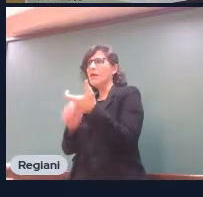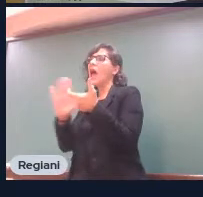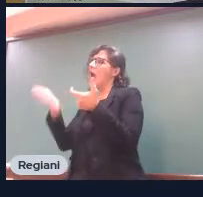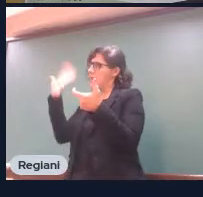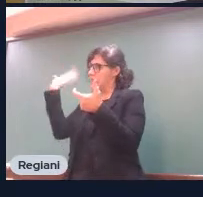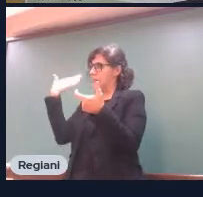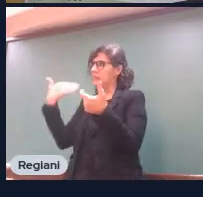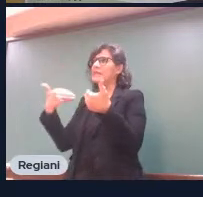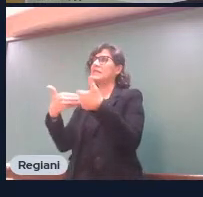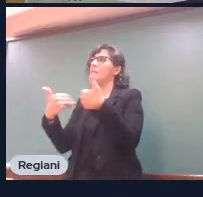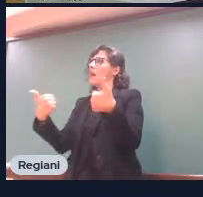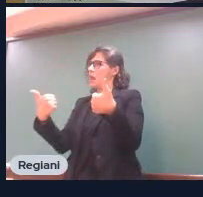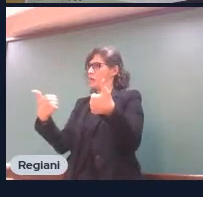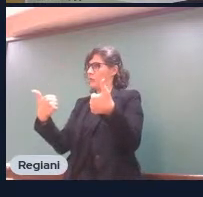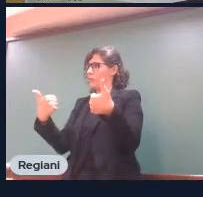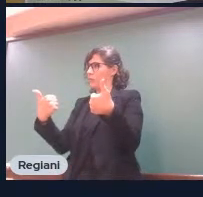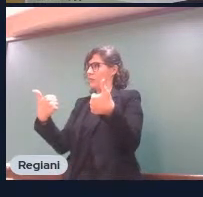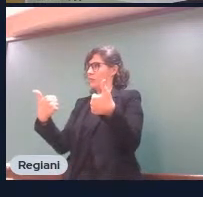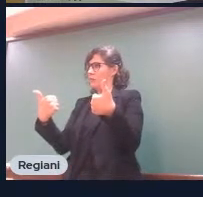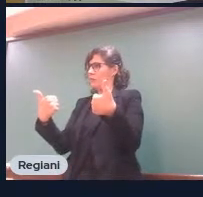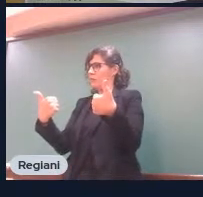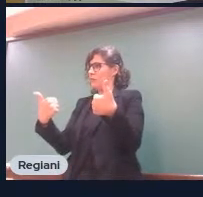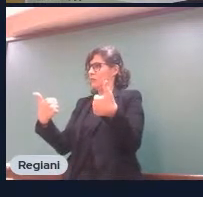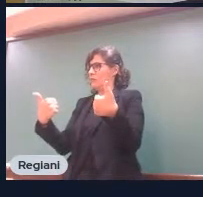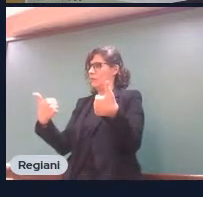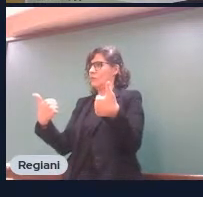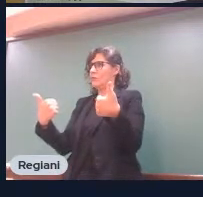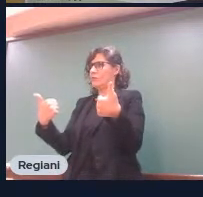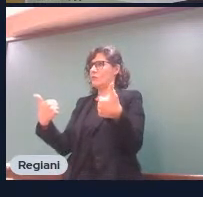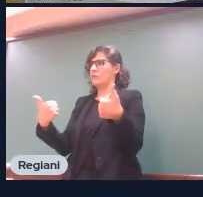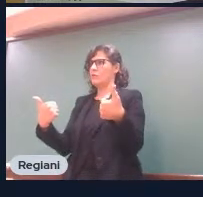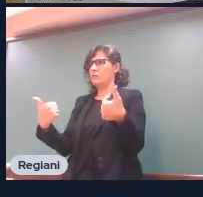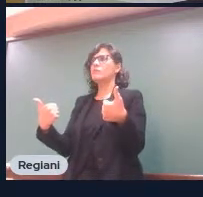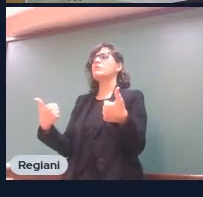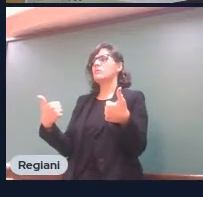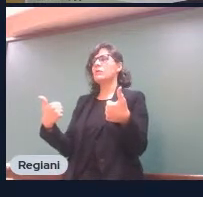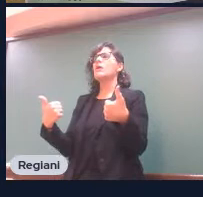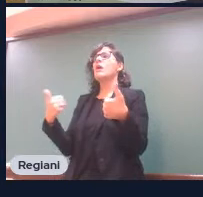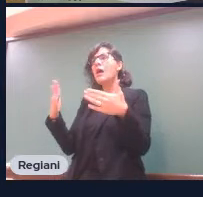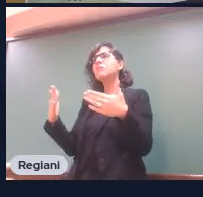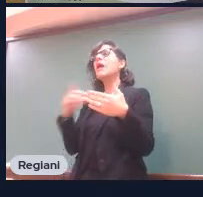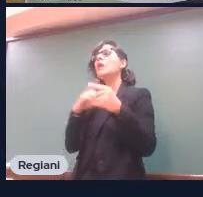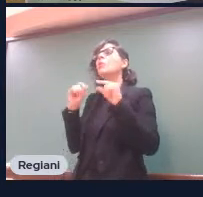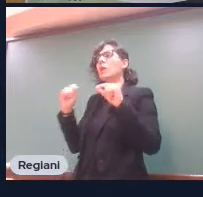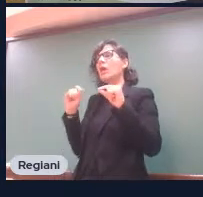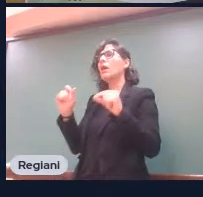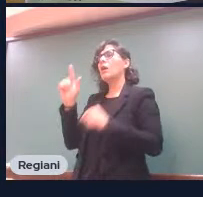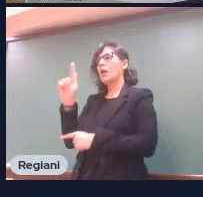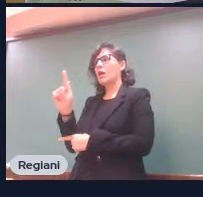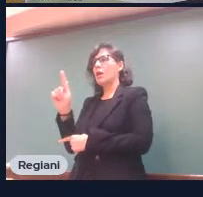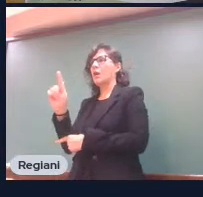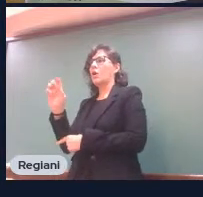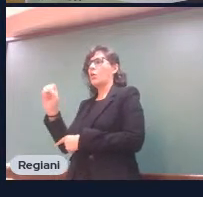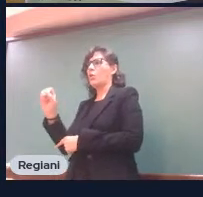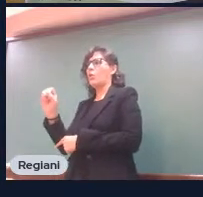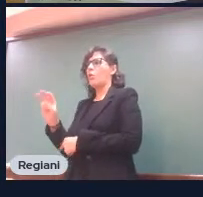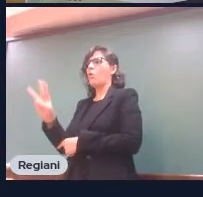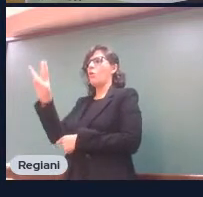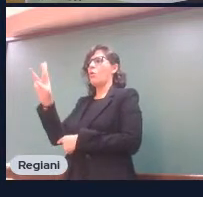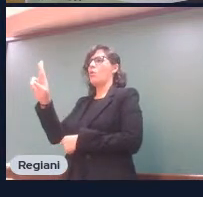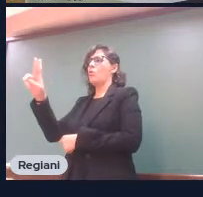We had the discussion ongoing. Used to be separate from dictionary research, but there's this thing. is no longer upheld. So